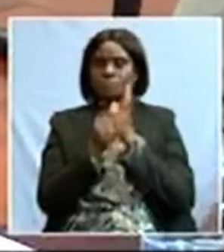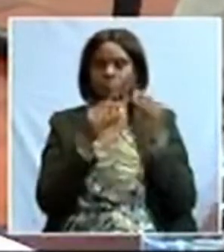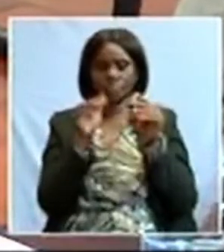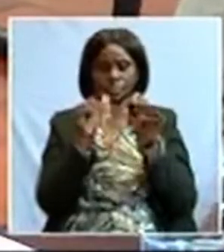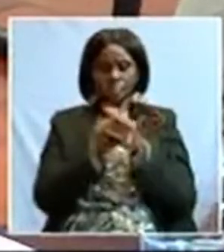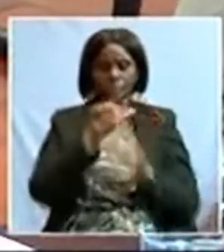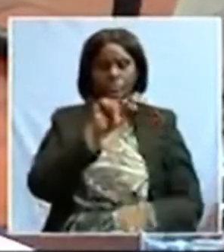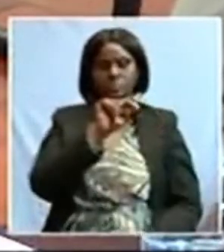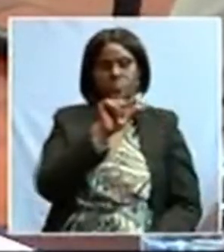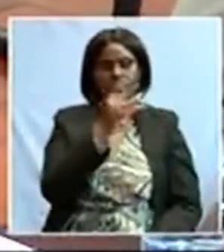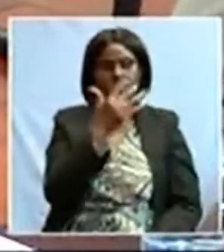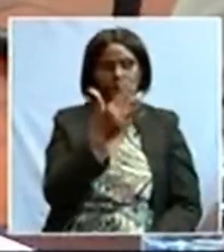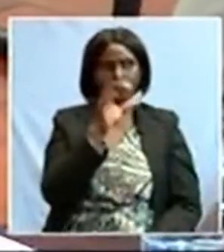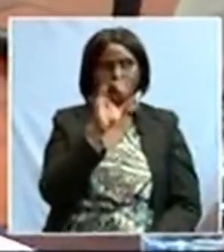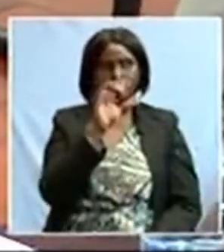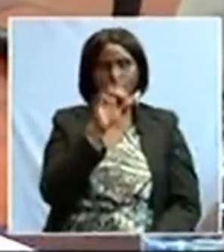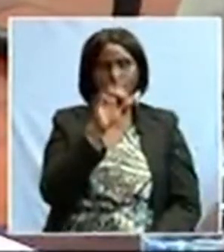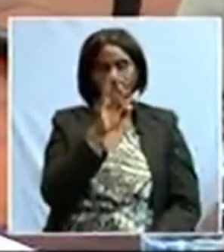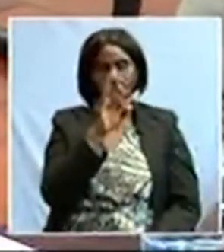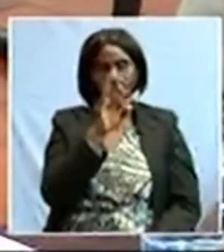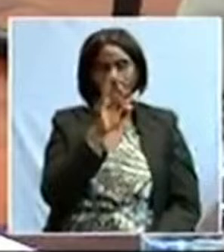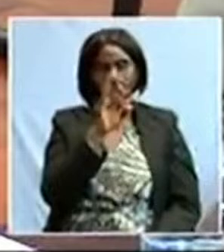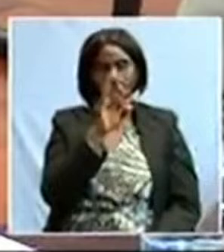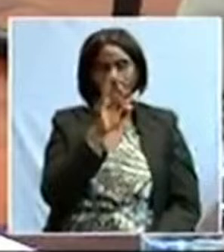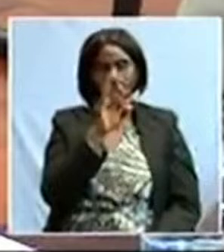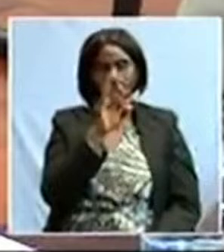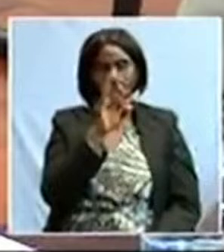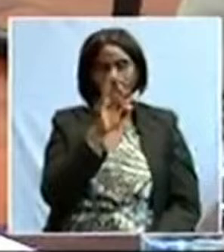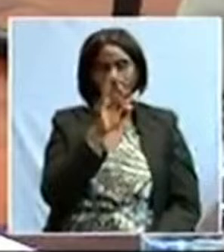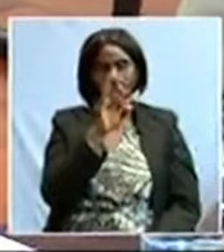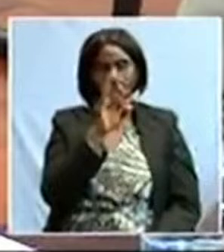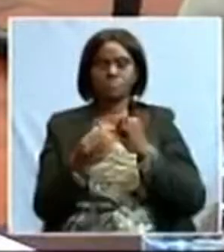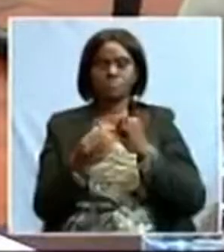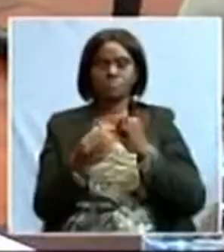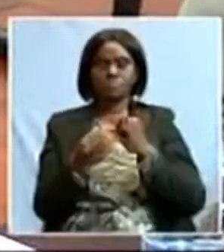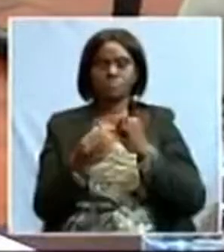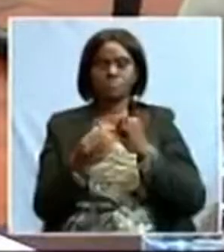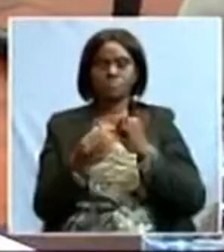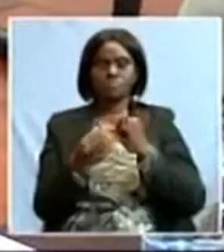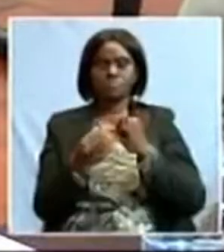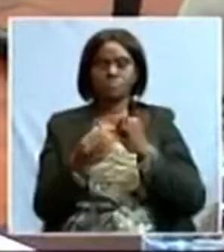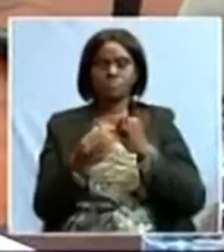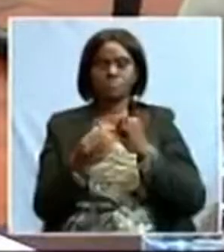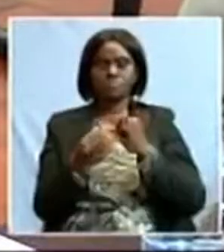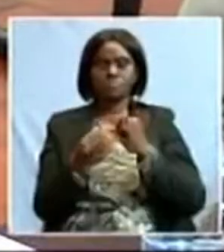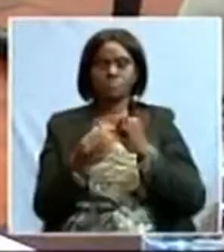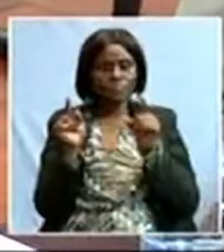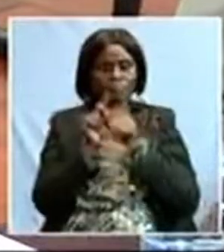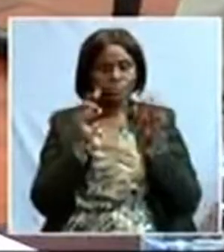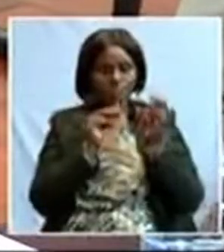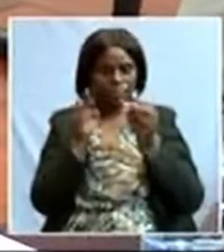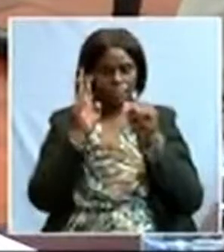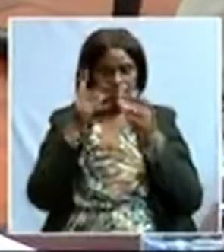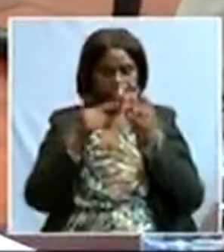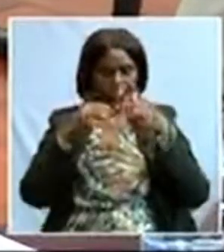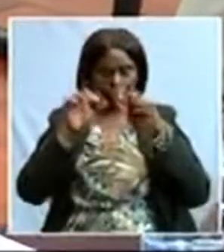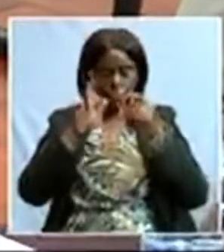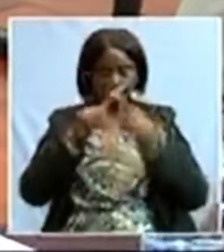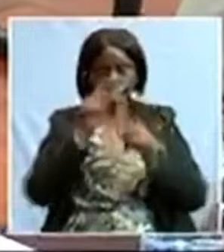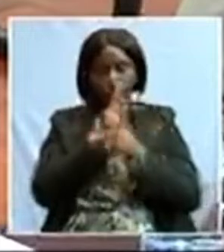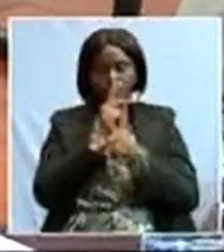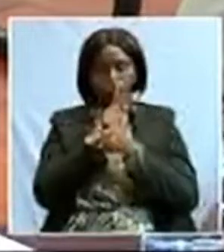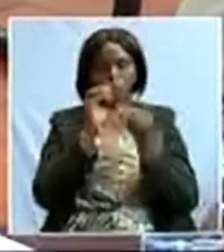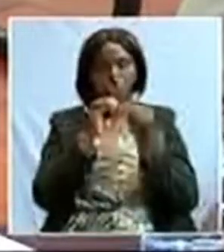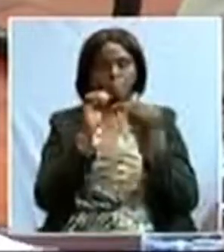the 2025 CDF allocation. See Appendix 15. Remedial measure. Management shall continue